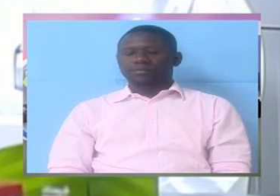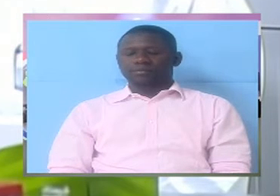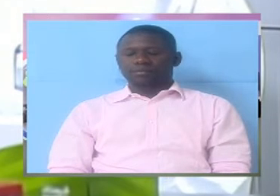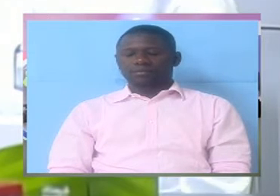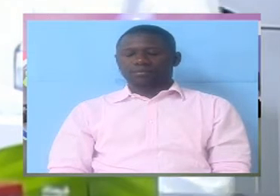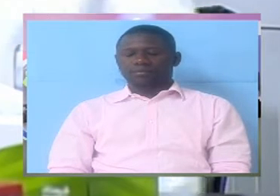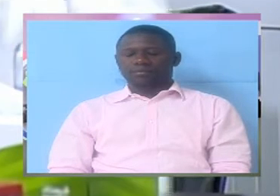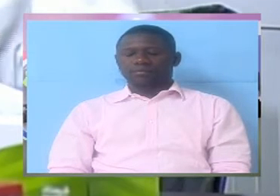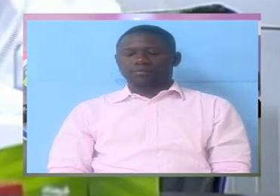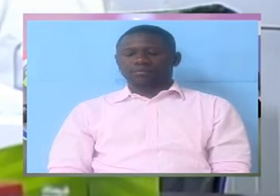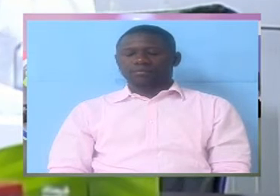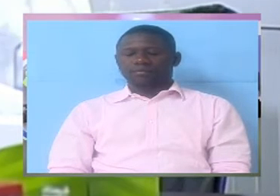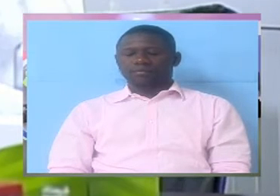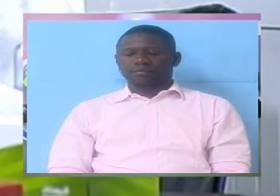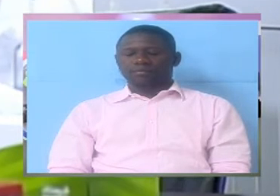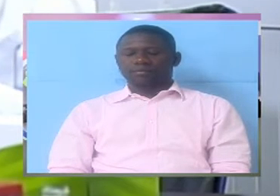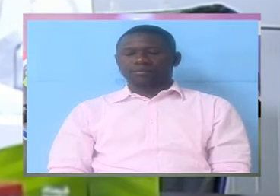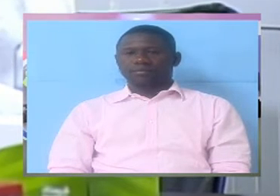him?